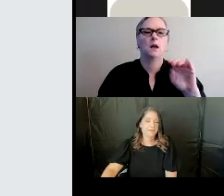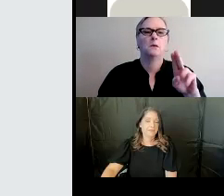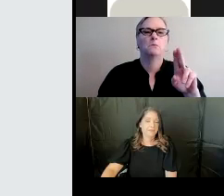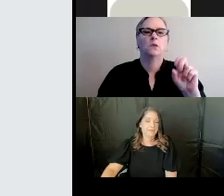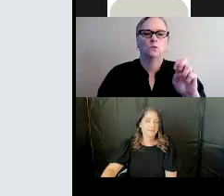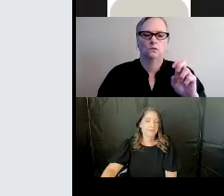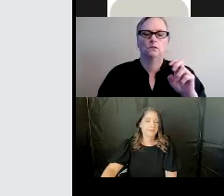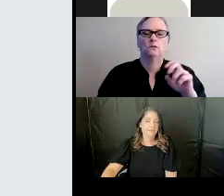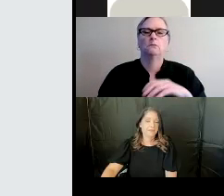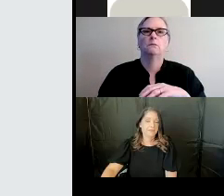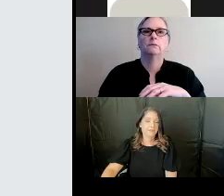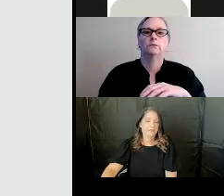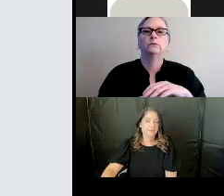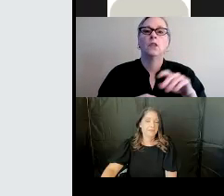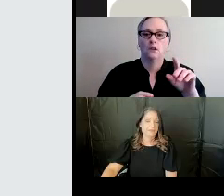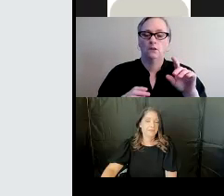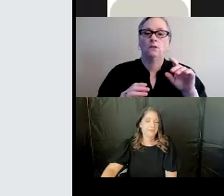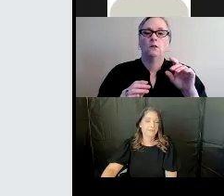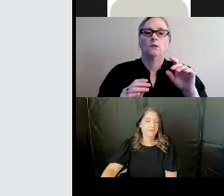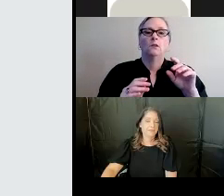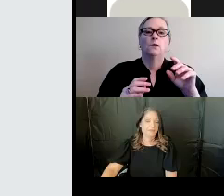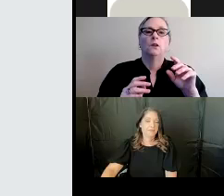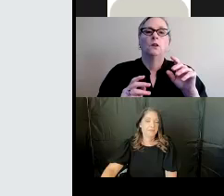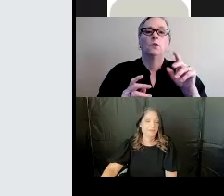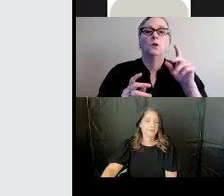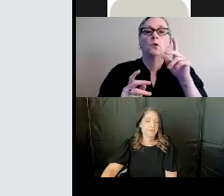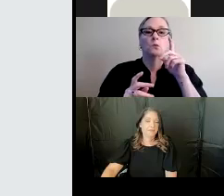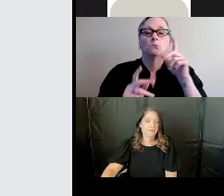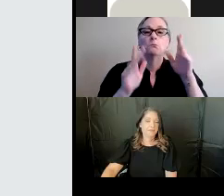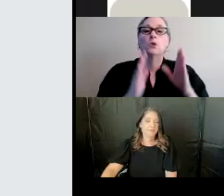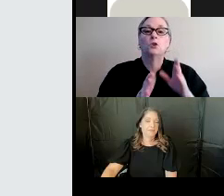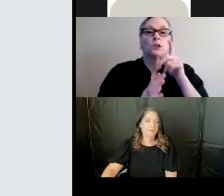this form needs to be filled out by the mandated reporter.